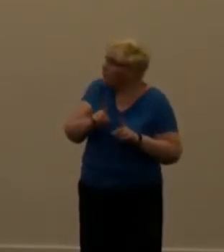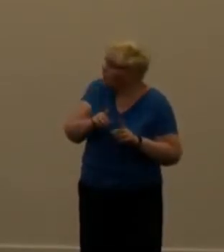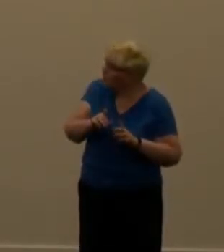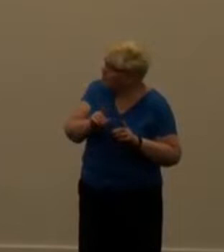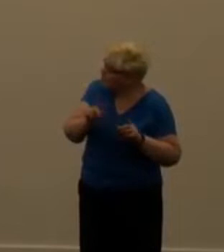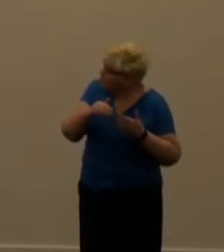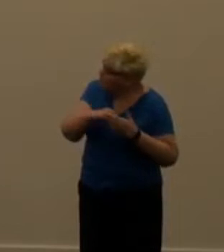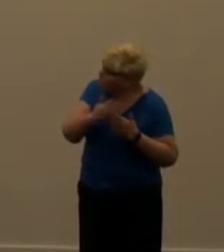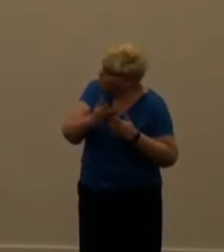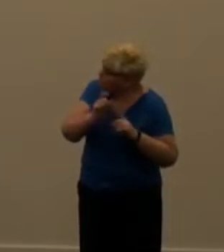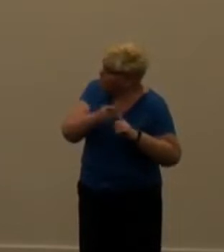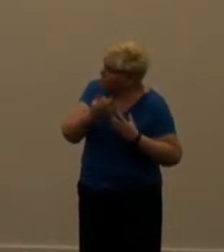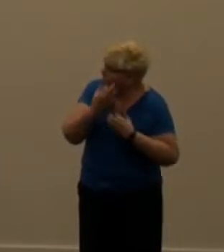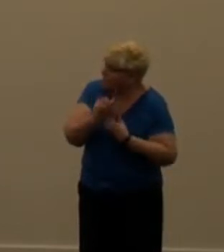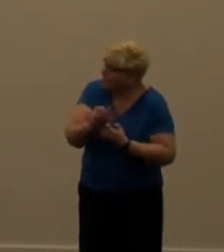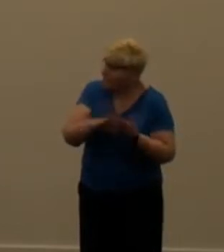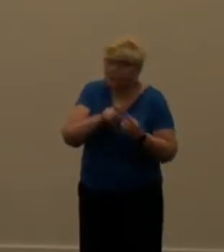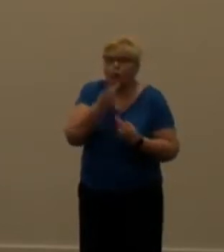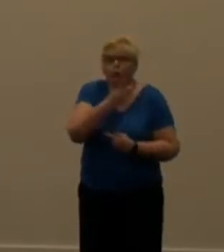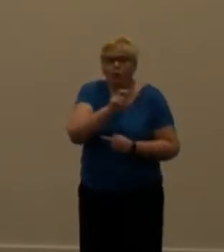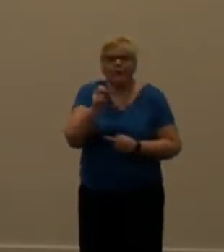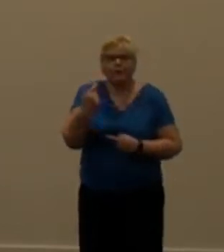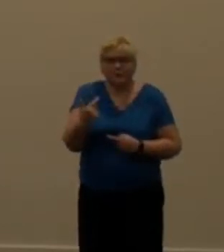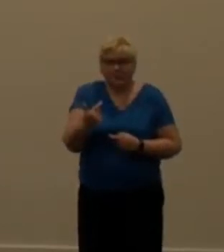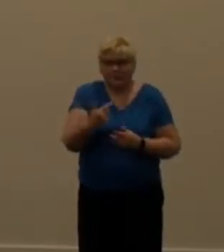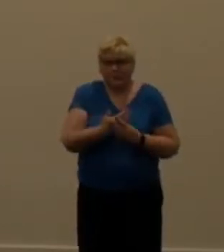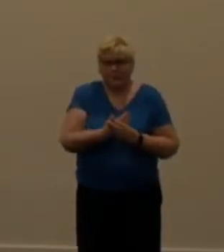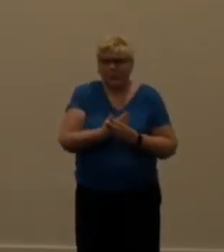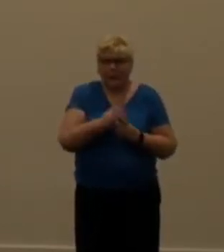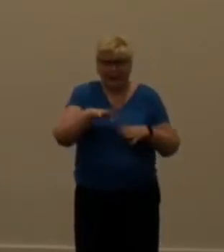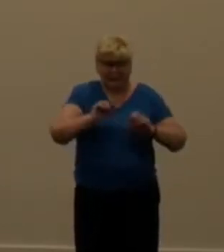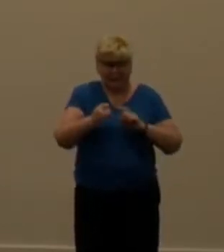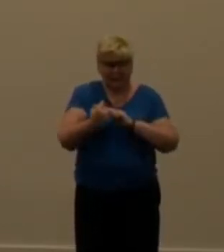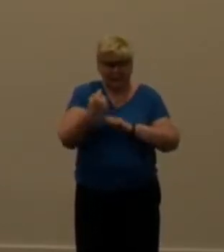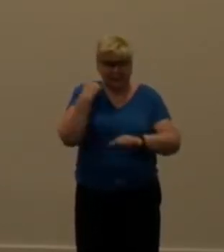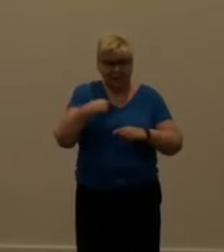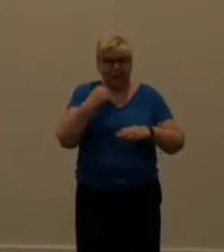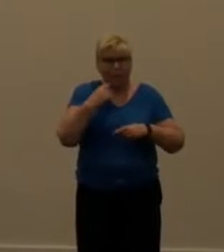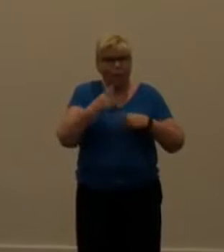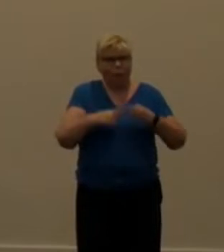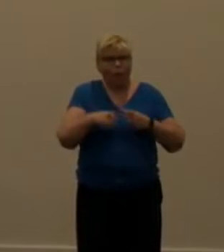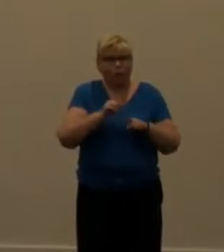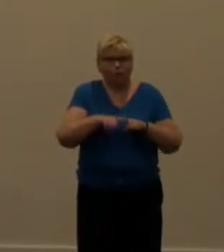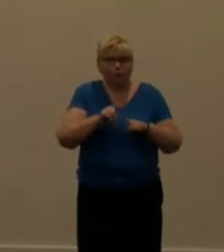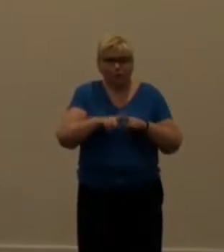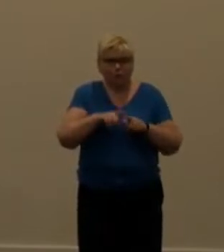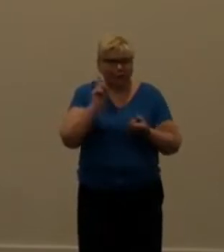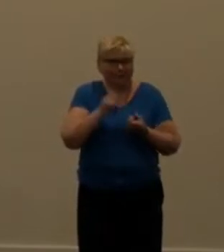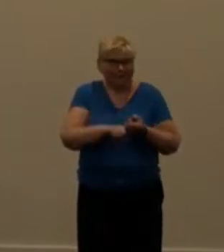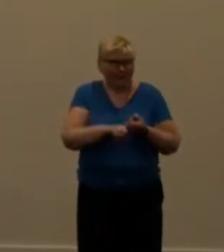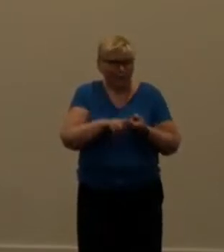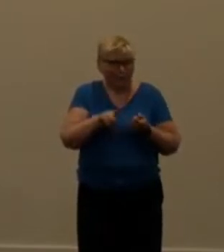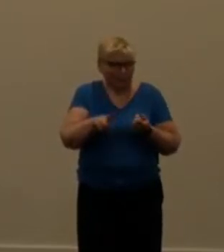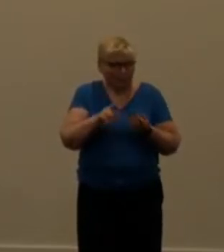basically discovered this technology in my first professional career, and since then I always try to stick with that